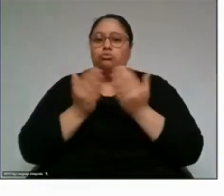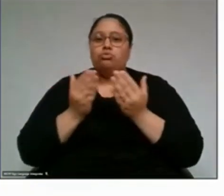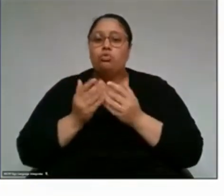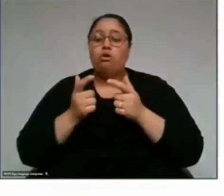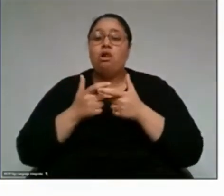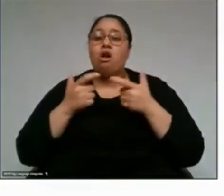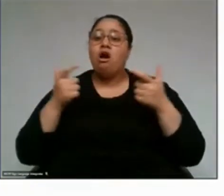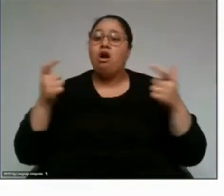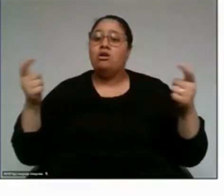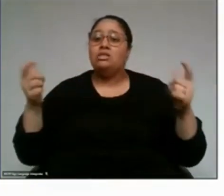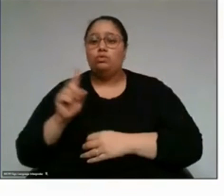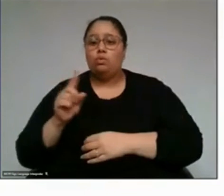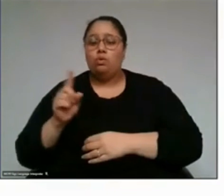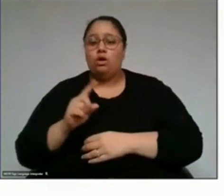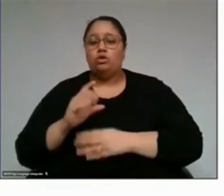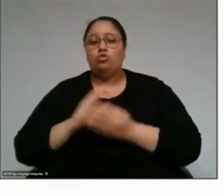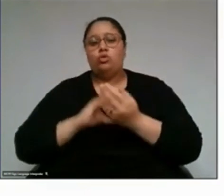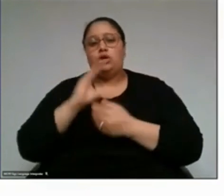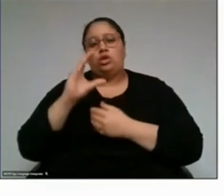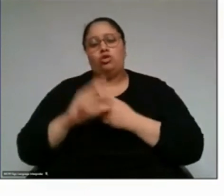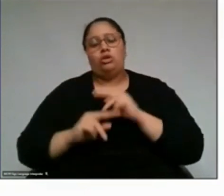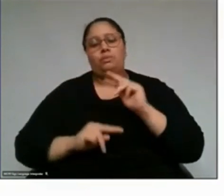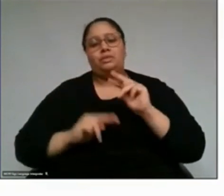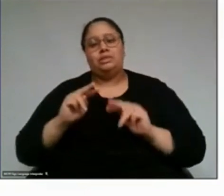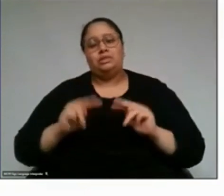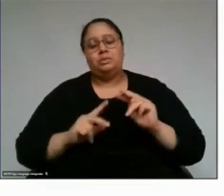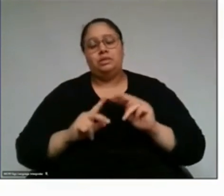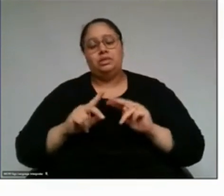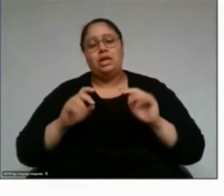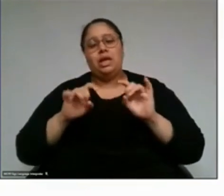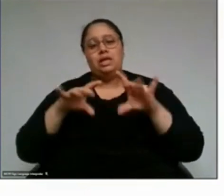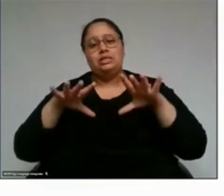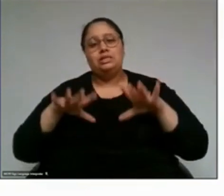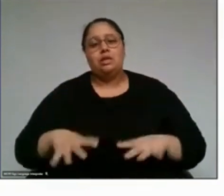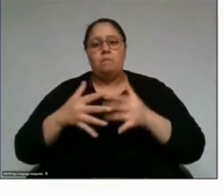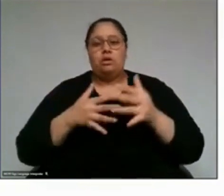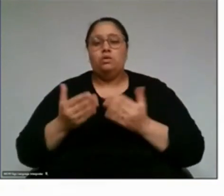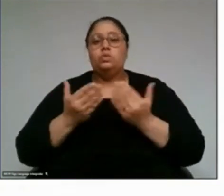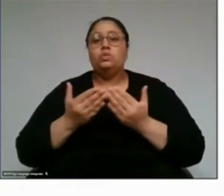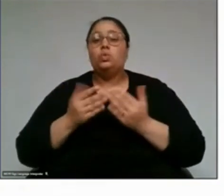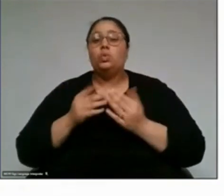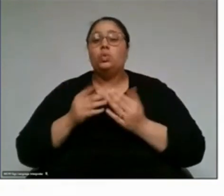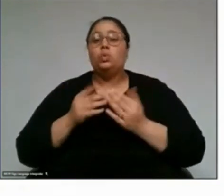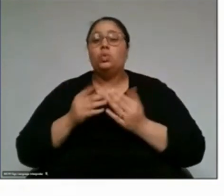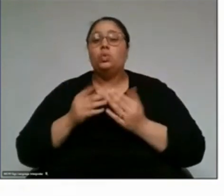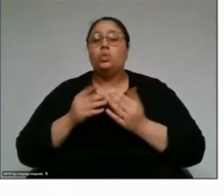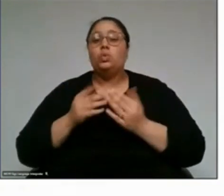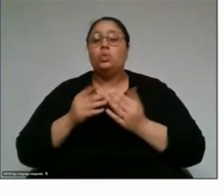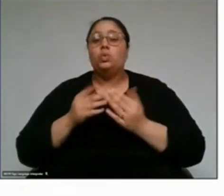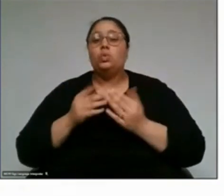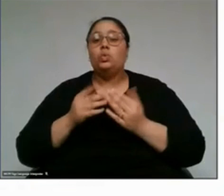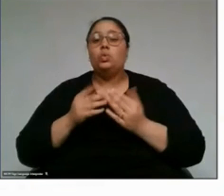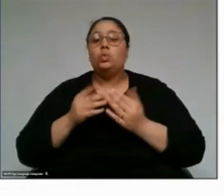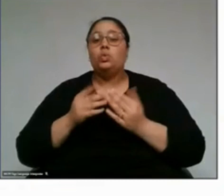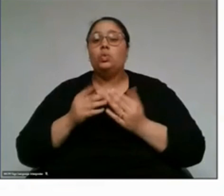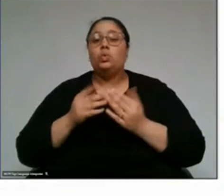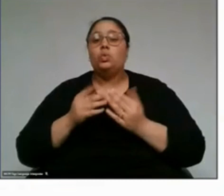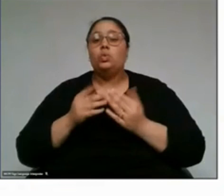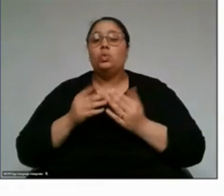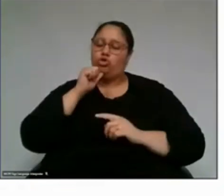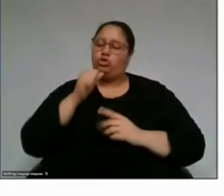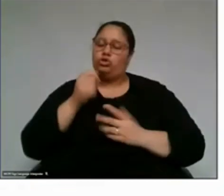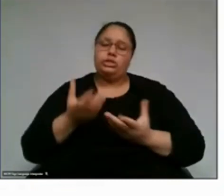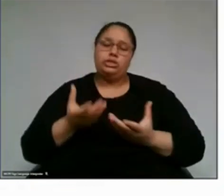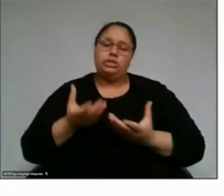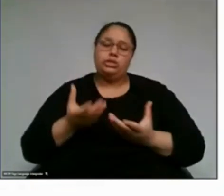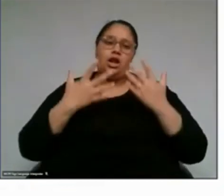largely related to curriculum assessment and examination matters. The school in question receives such support, but it does not receive